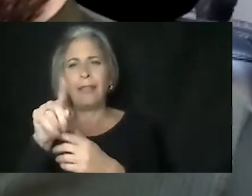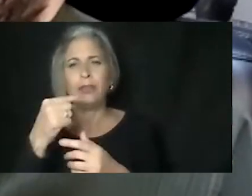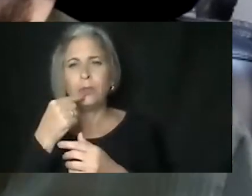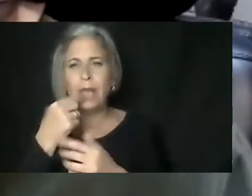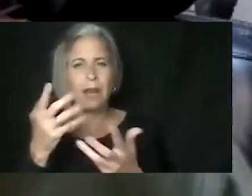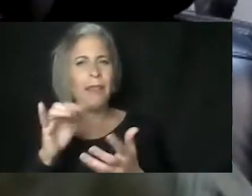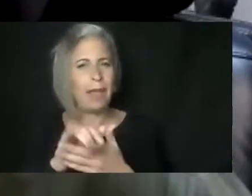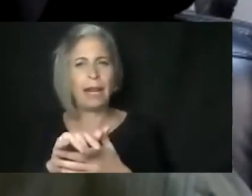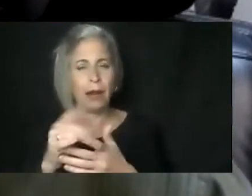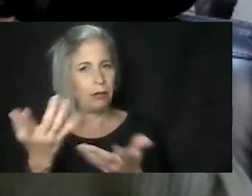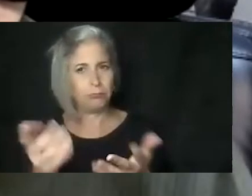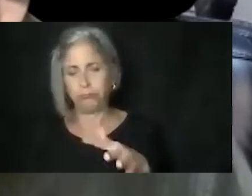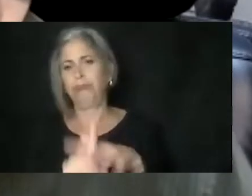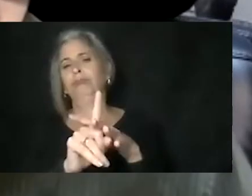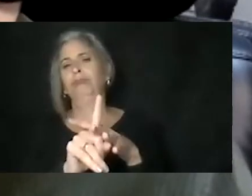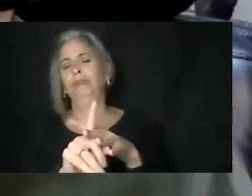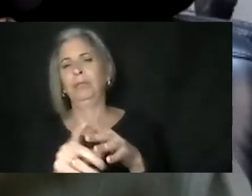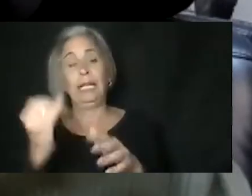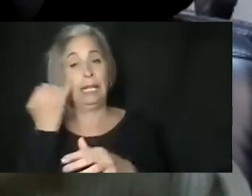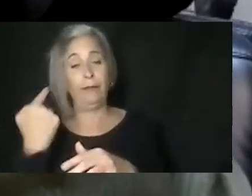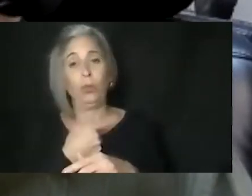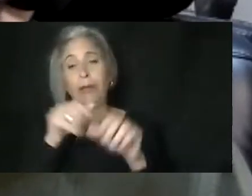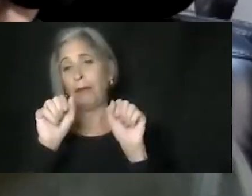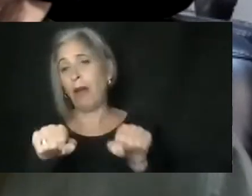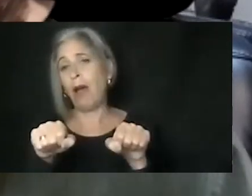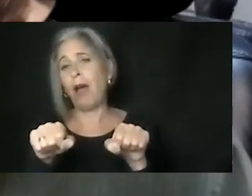that are coming up. If we could